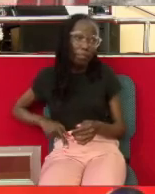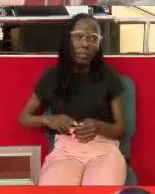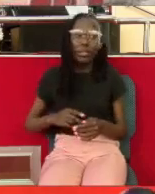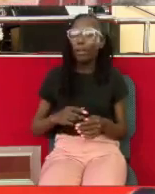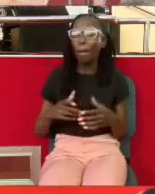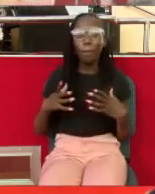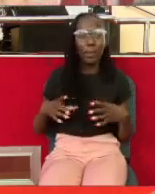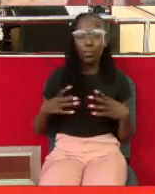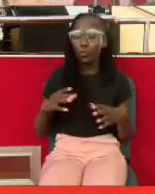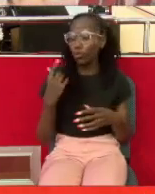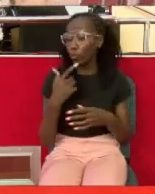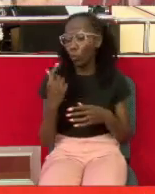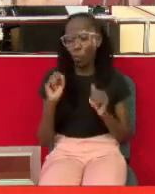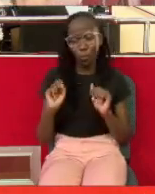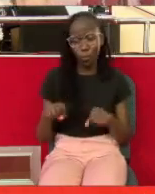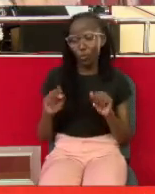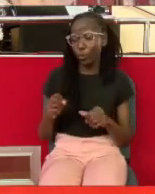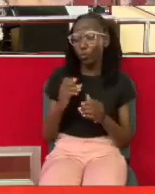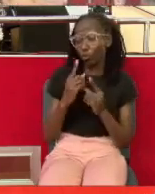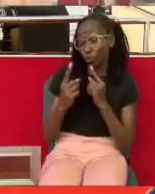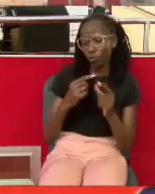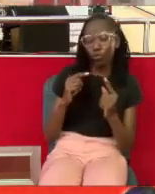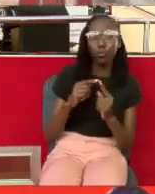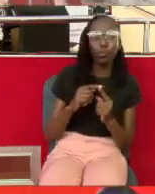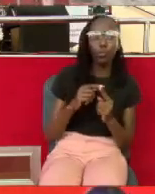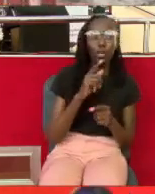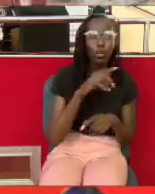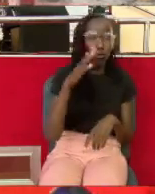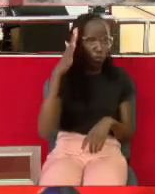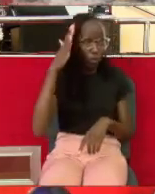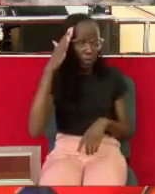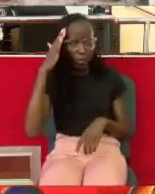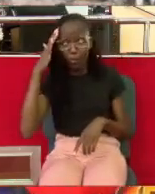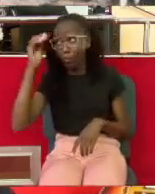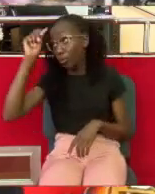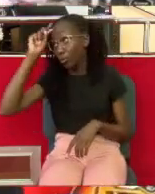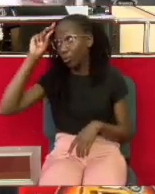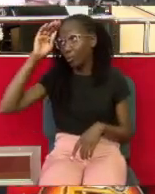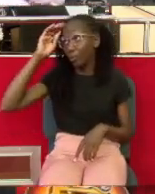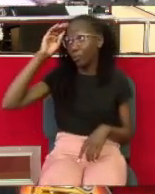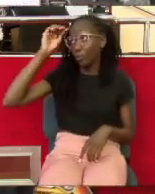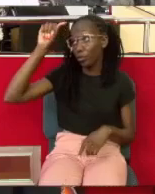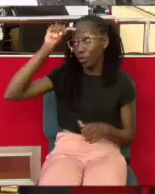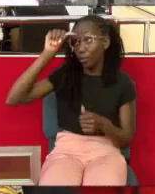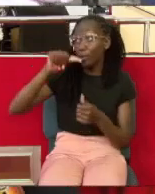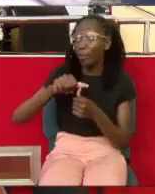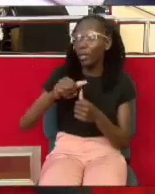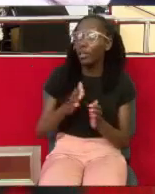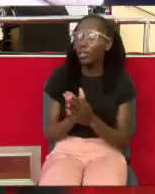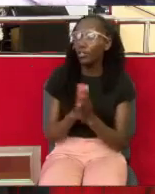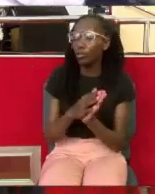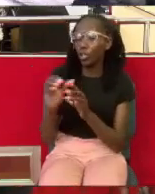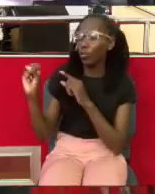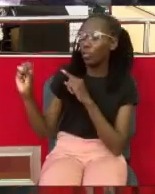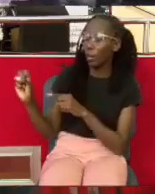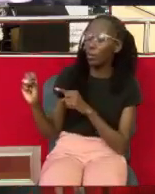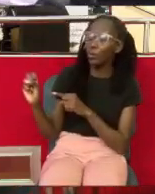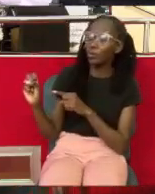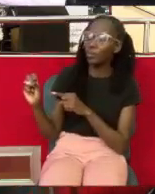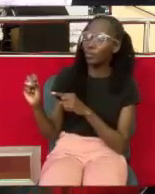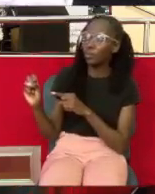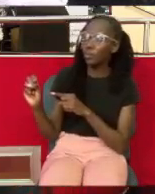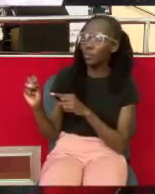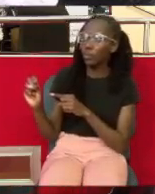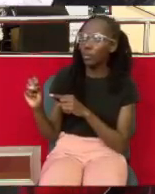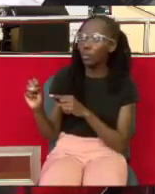to. You remember the story of Samuel. And this moment is after Saul had been